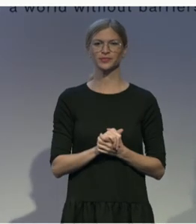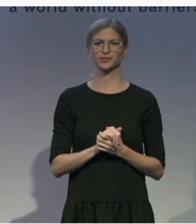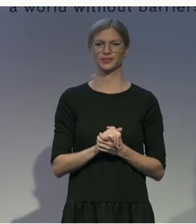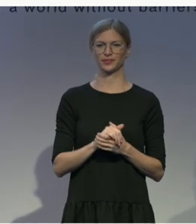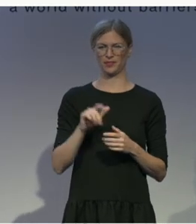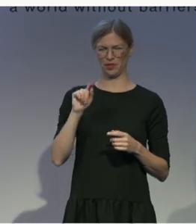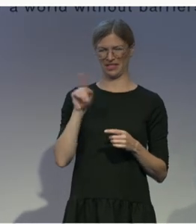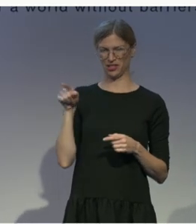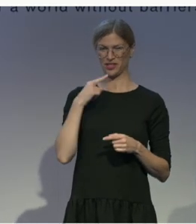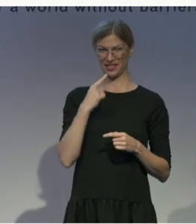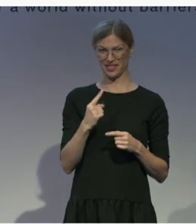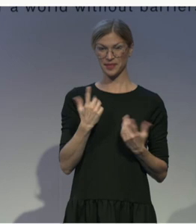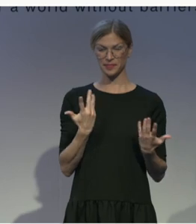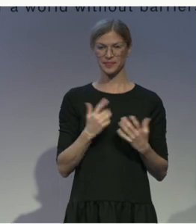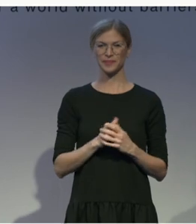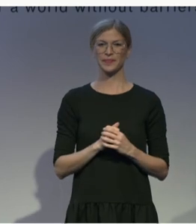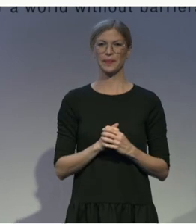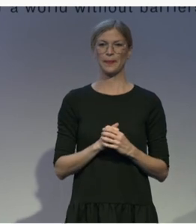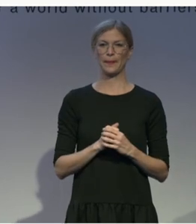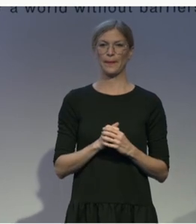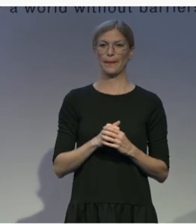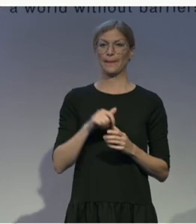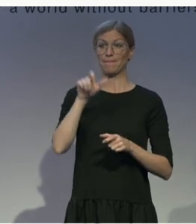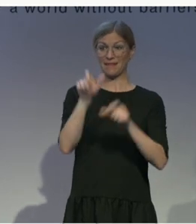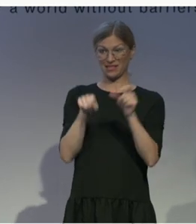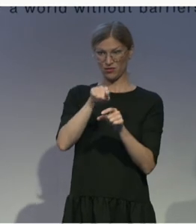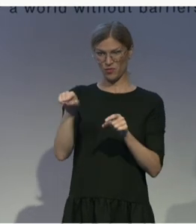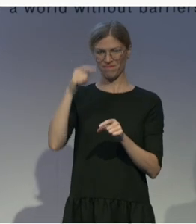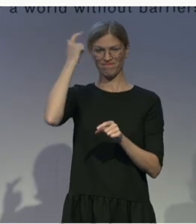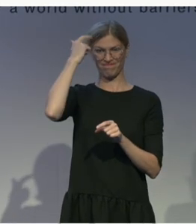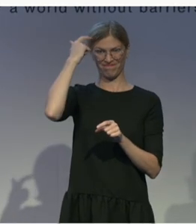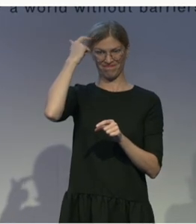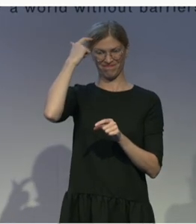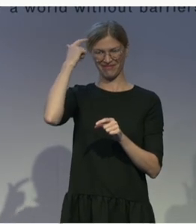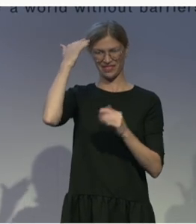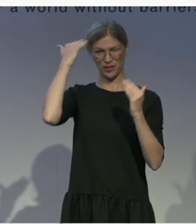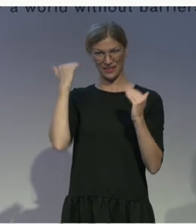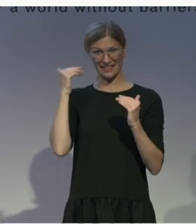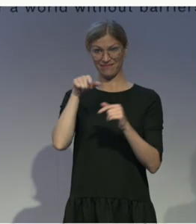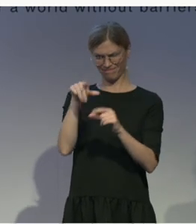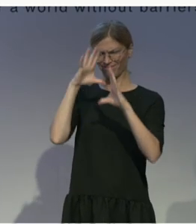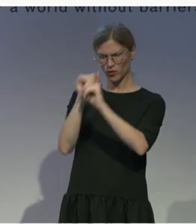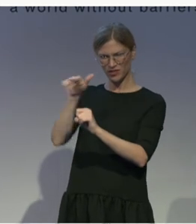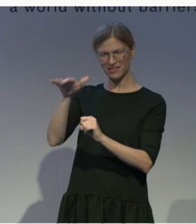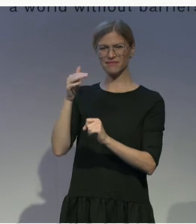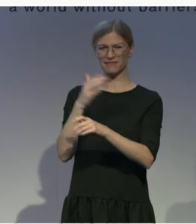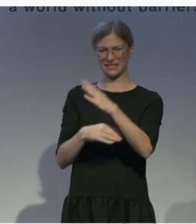is really on people with cognitive and learning disabilities. So that's a very particular and very good